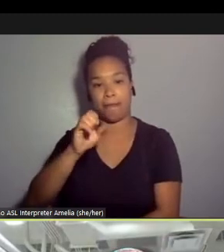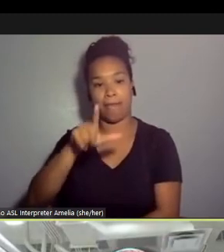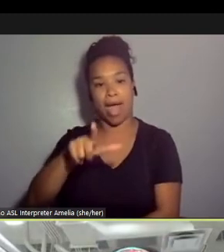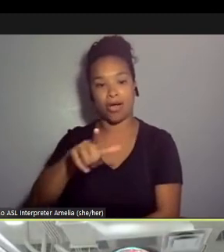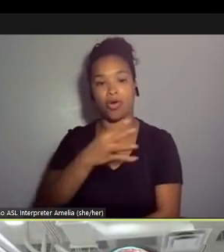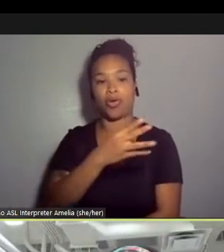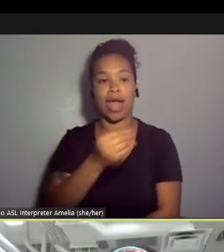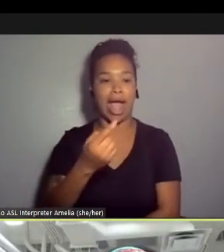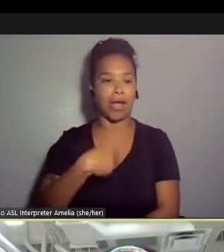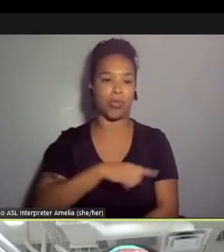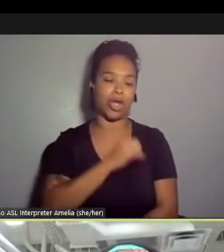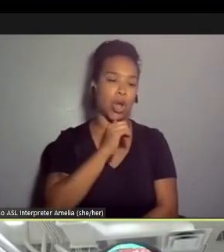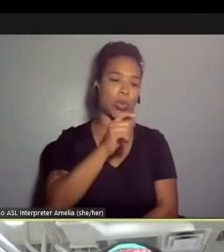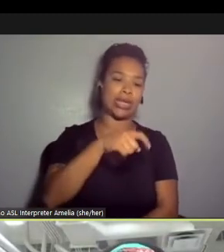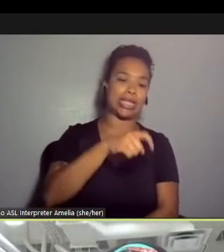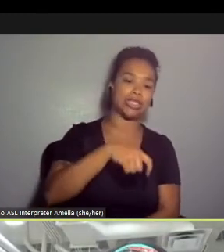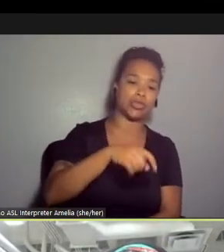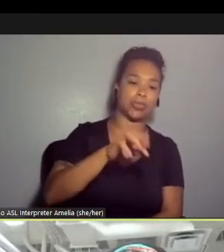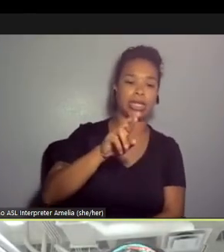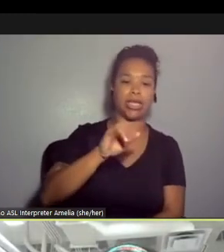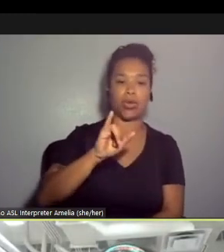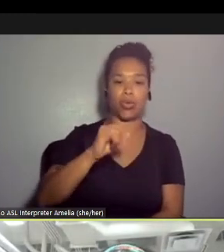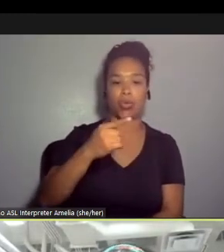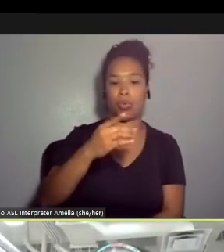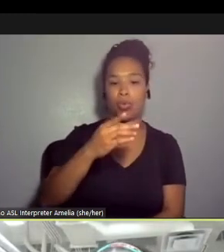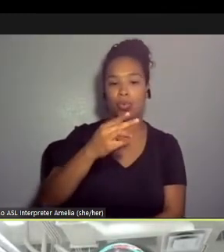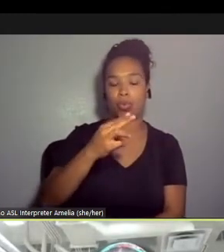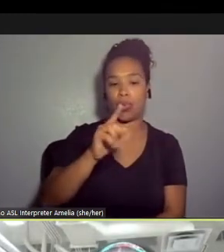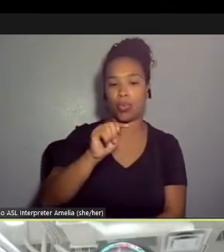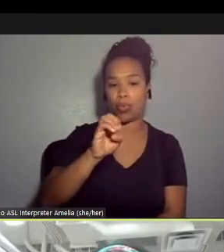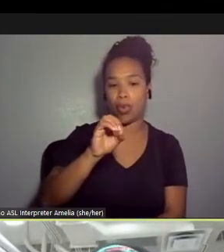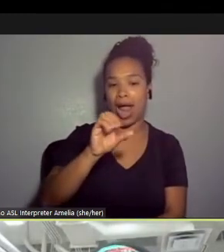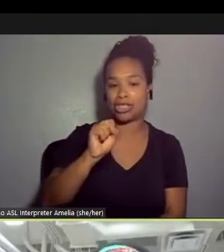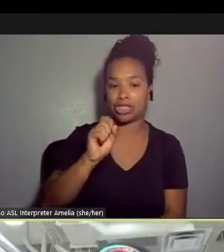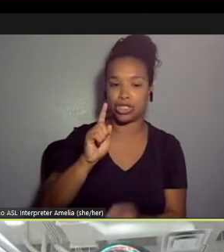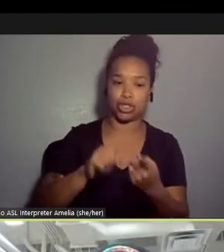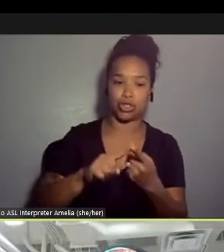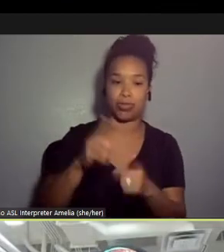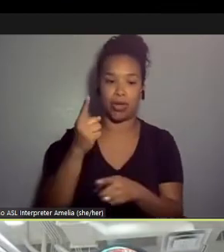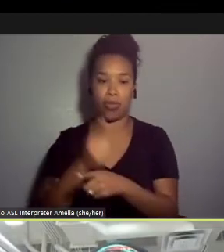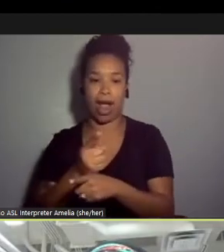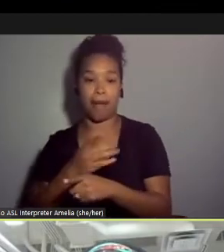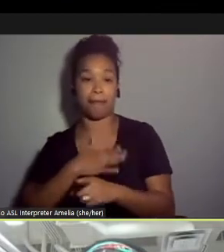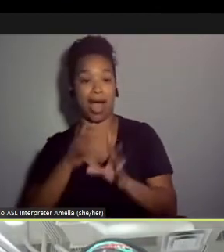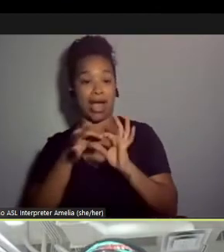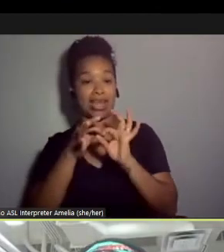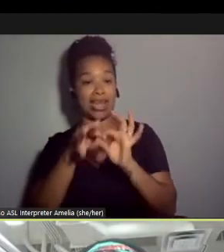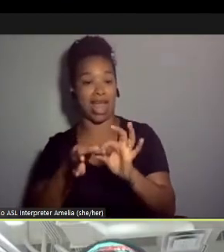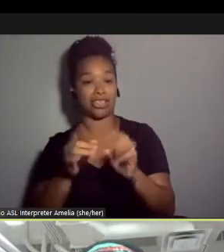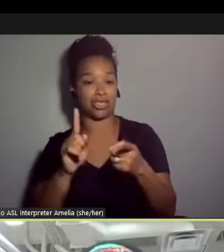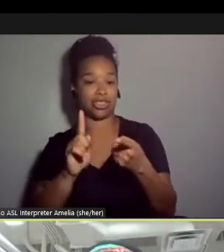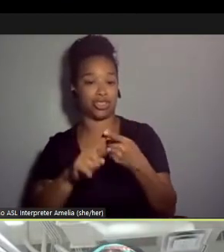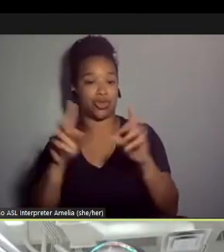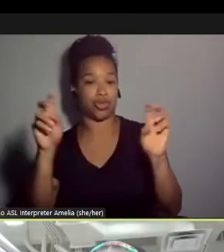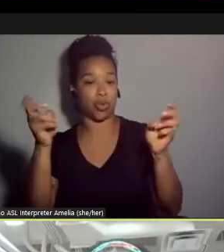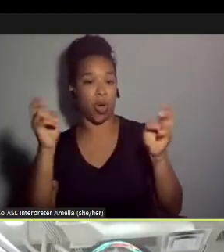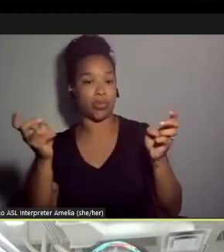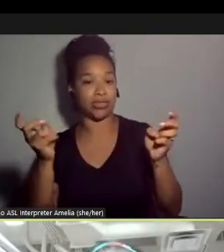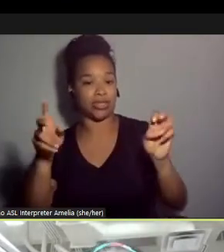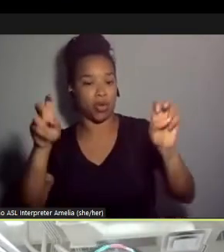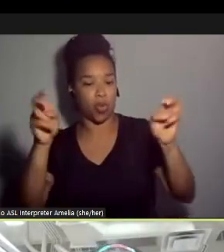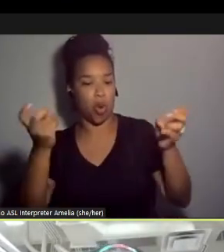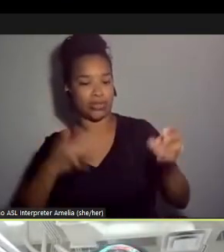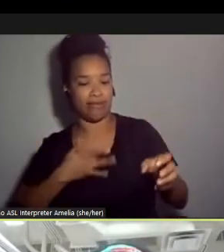So I think similarly, my connection is through the quotes and how those quotes felt like medicine for me. They